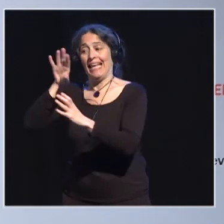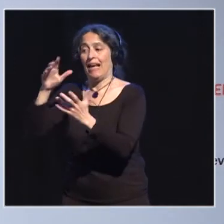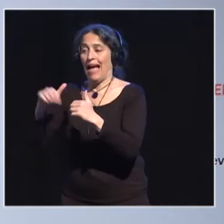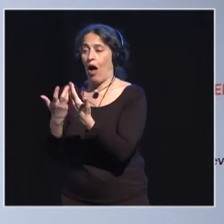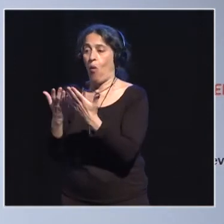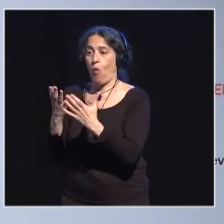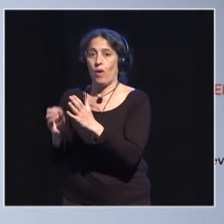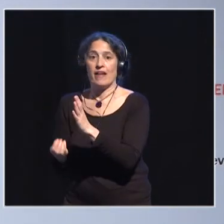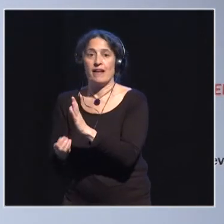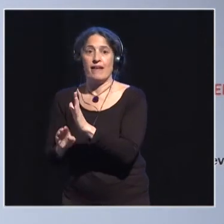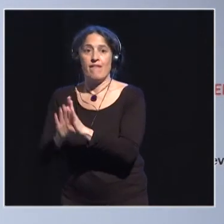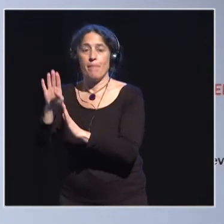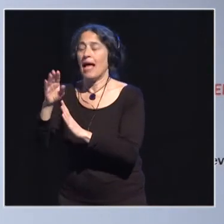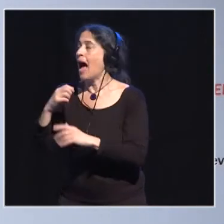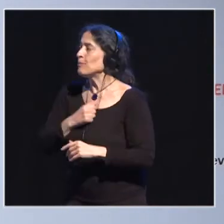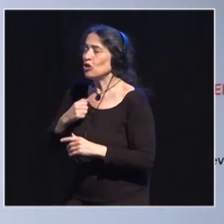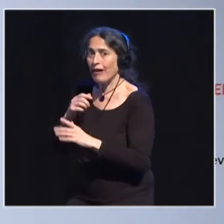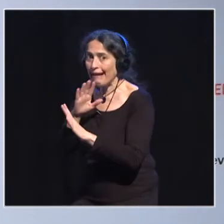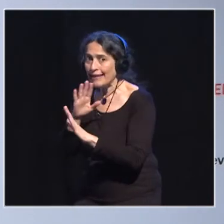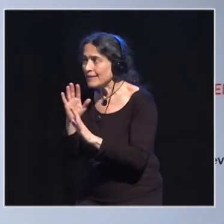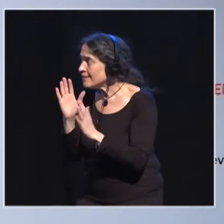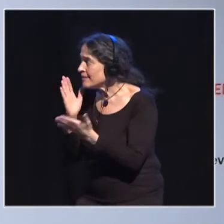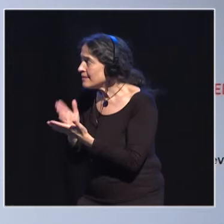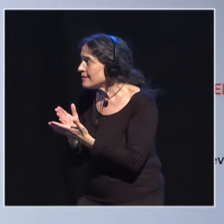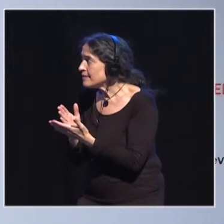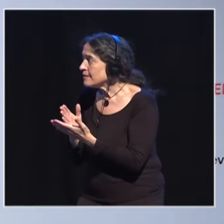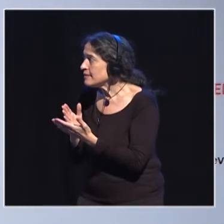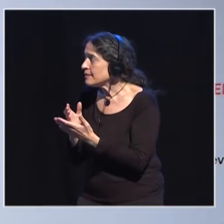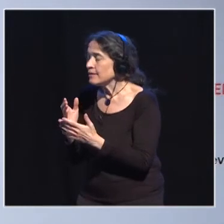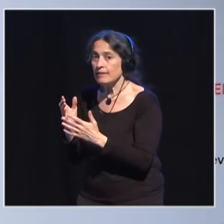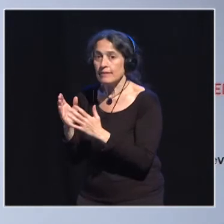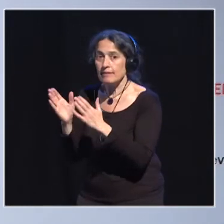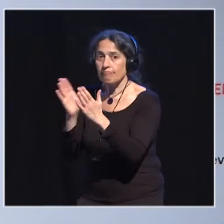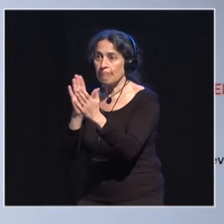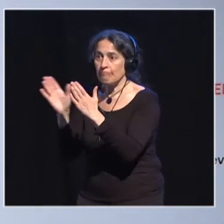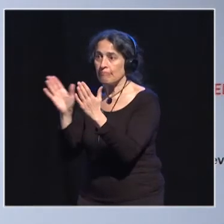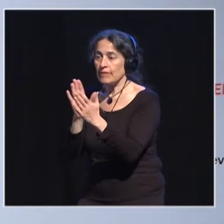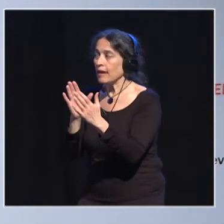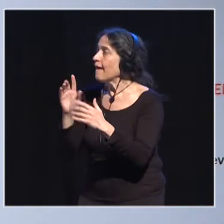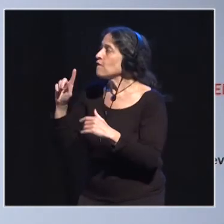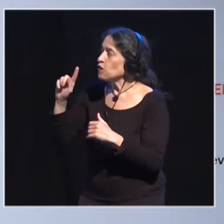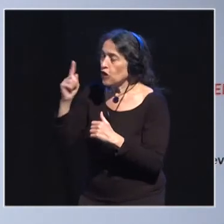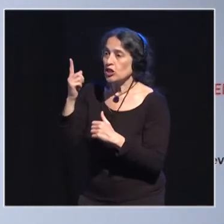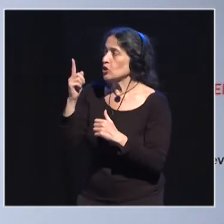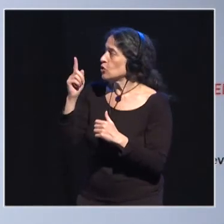Oh, sorry, Your Excellency, yes. If I can ask you, and then I'll also ask Mr. Ansip also.